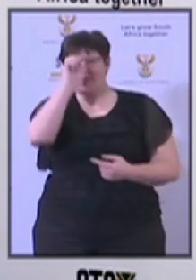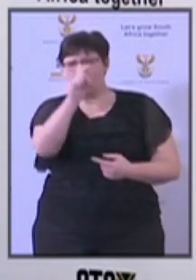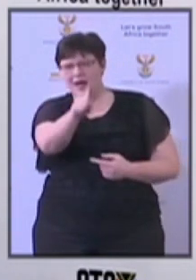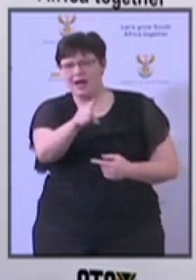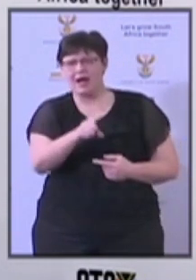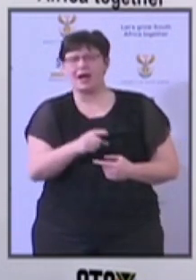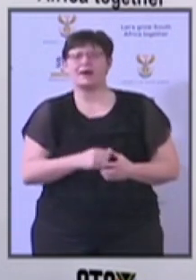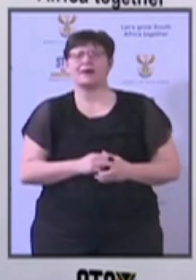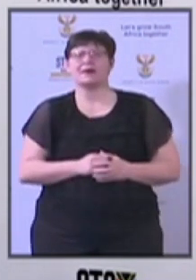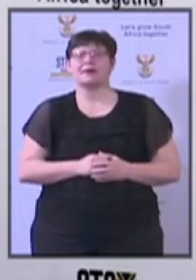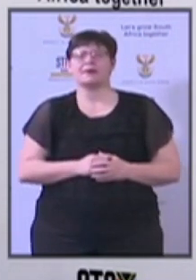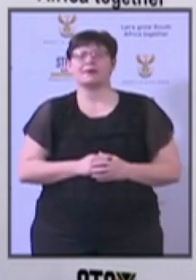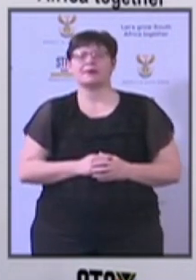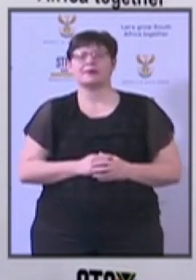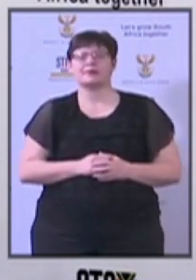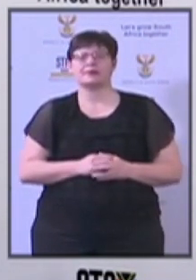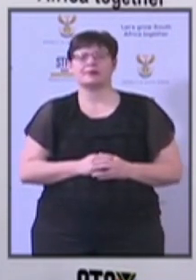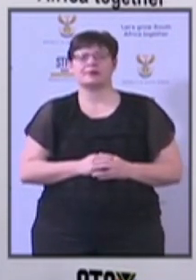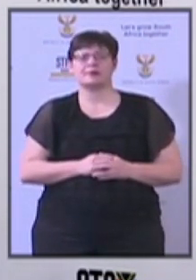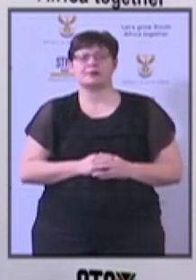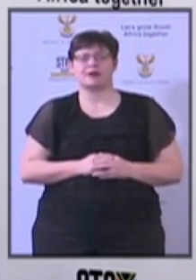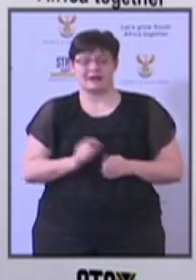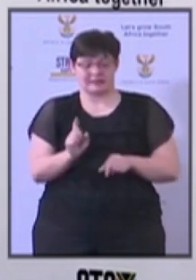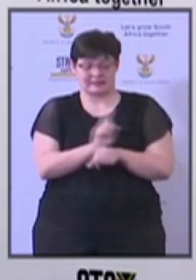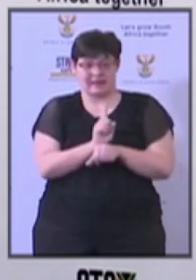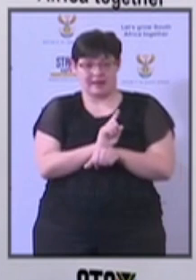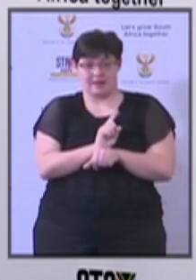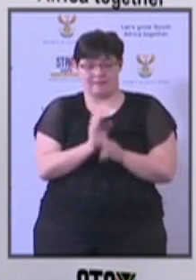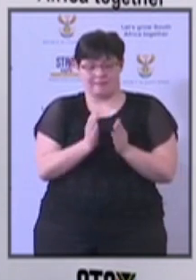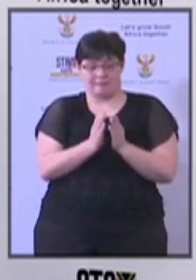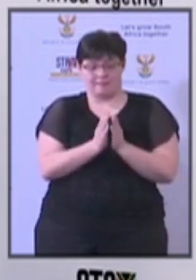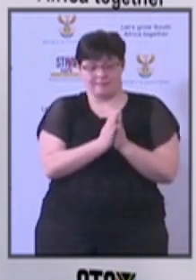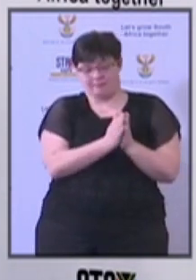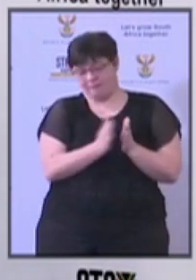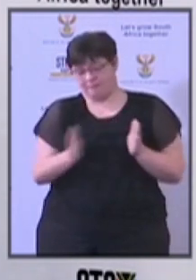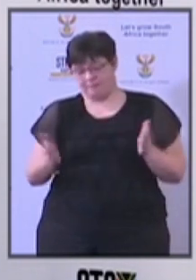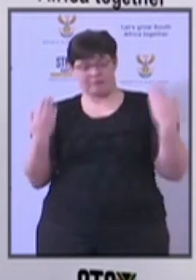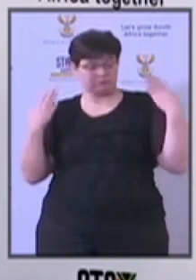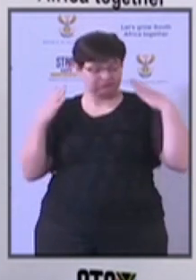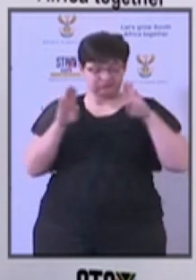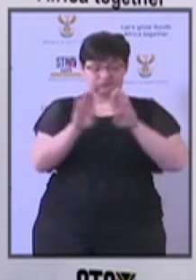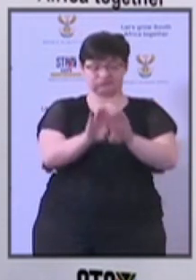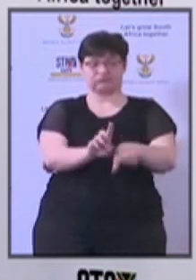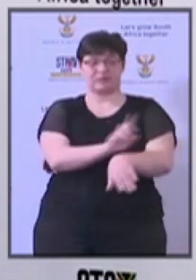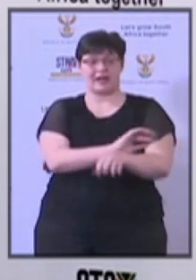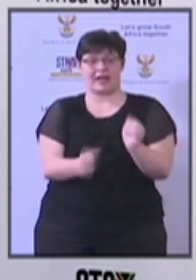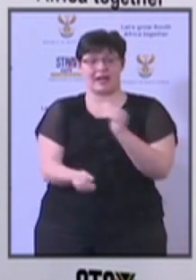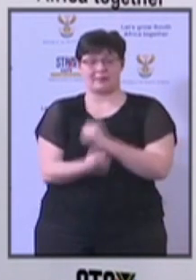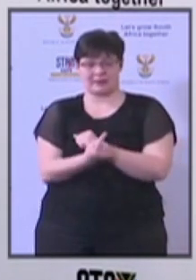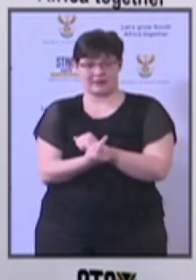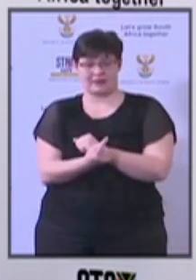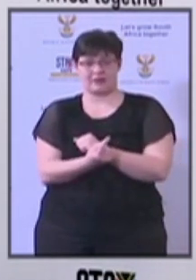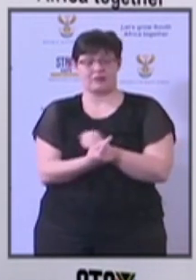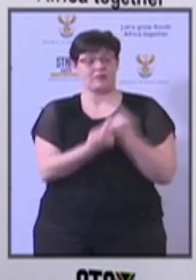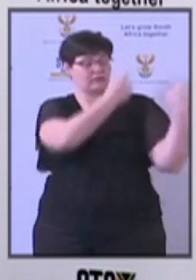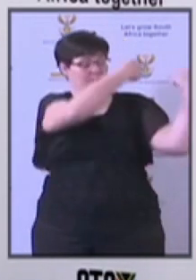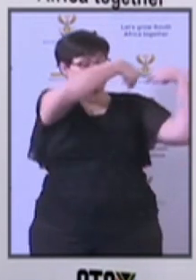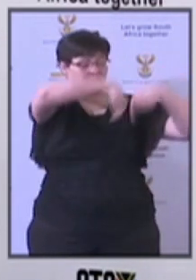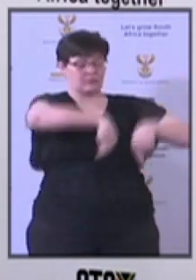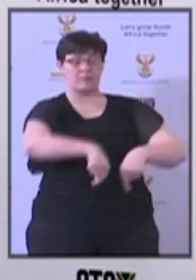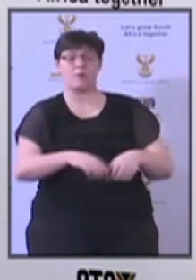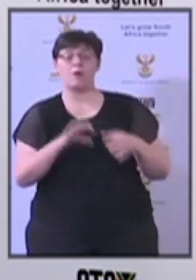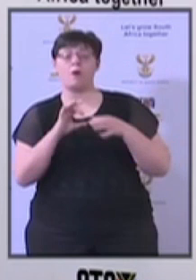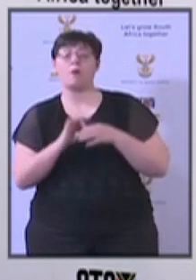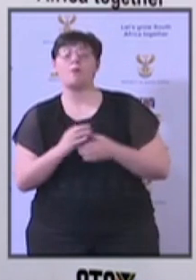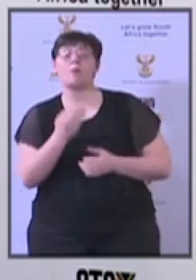that right throughout this period of lockdown, the only people who were helped to come home were those who